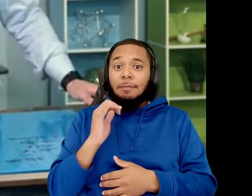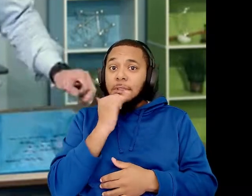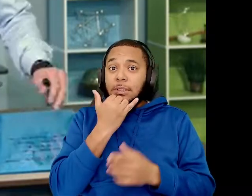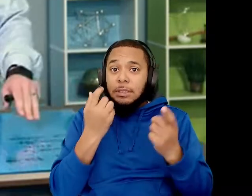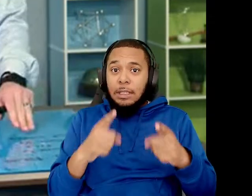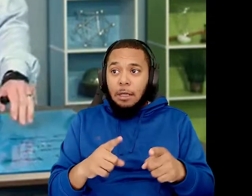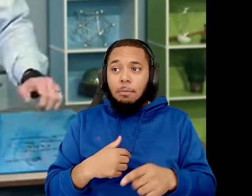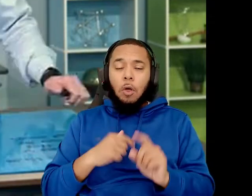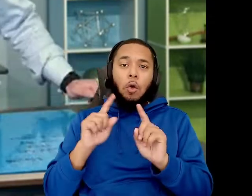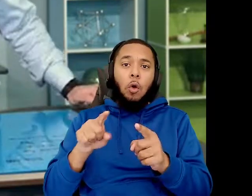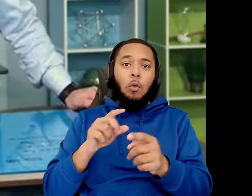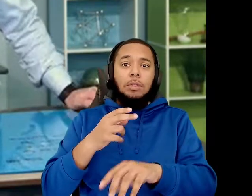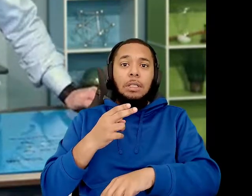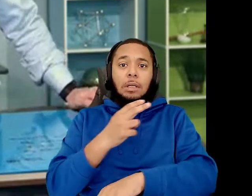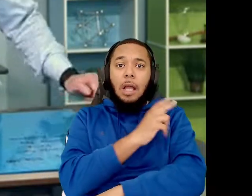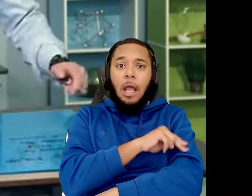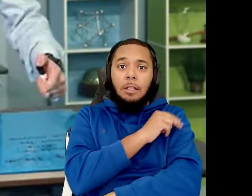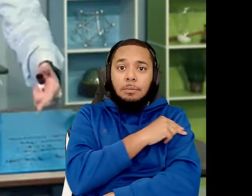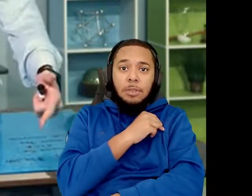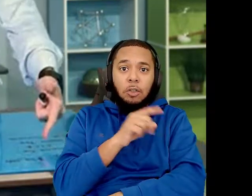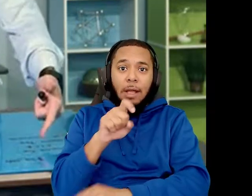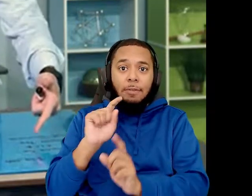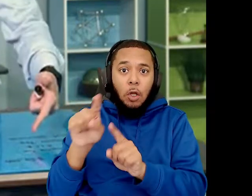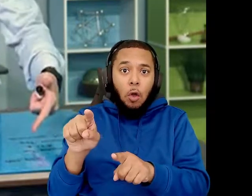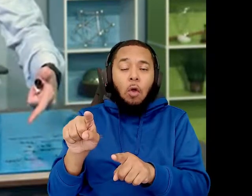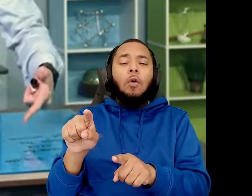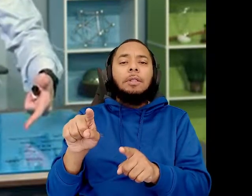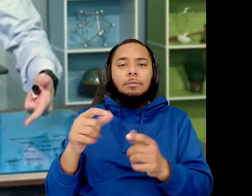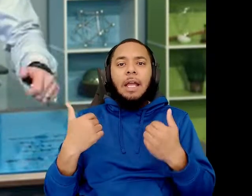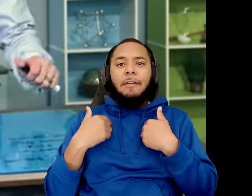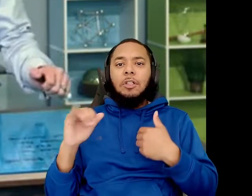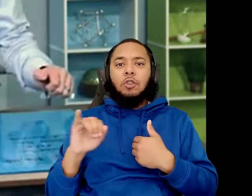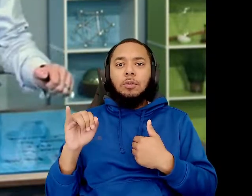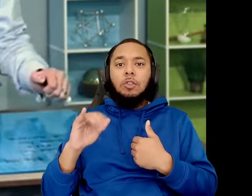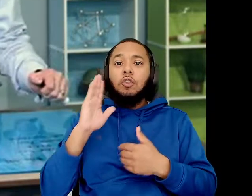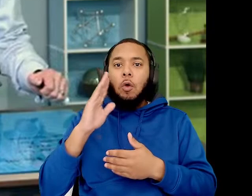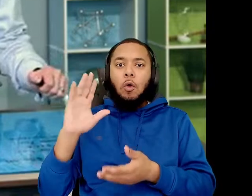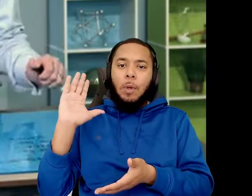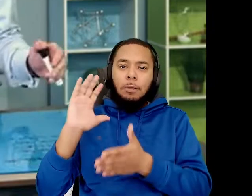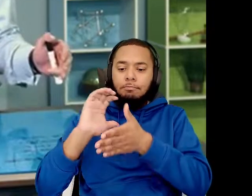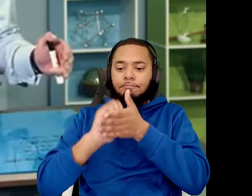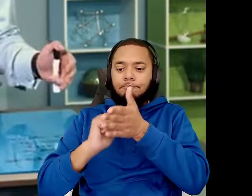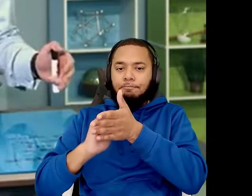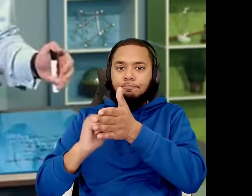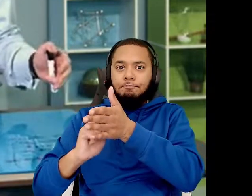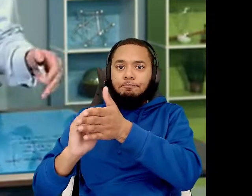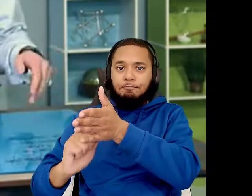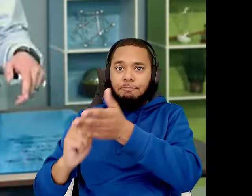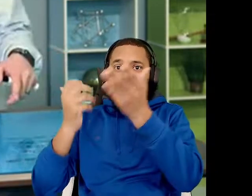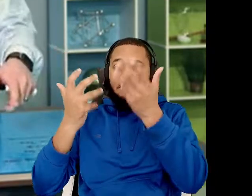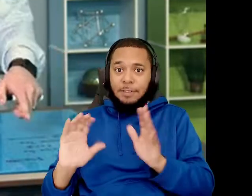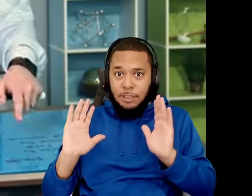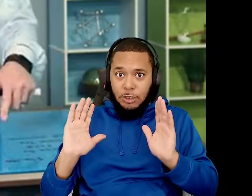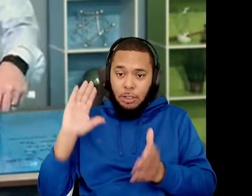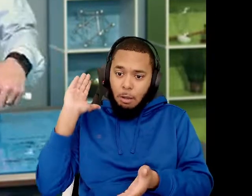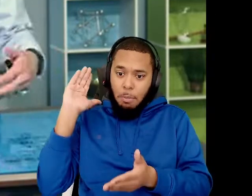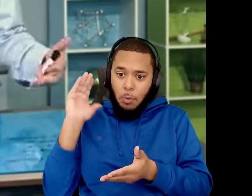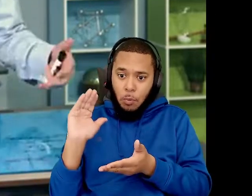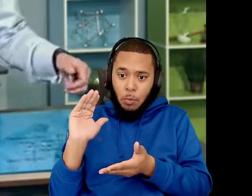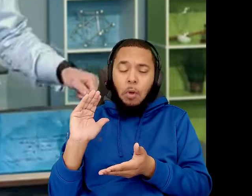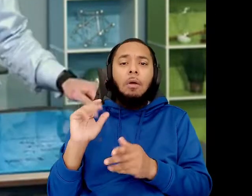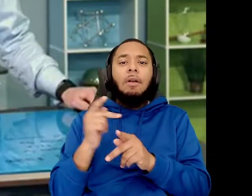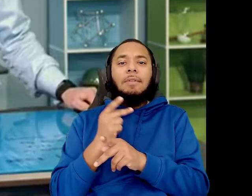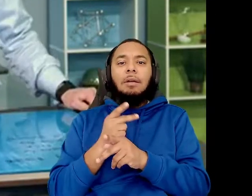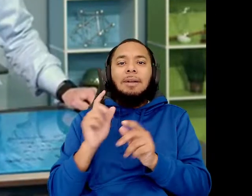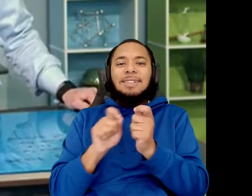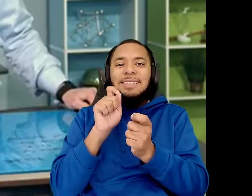the hospital, we want to have medical insurance. So we're going to take all these out, and then we'll be able to figure out